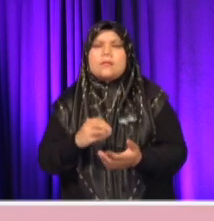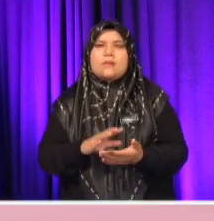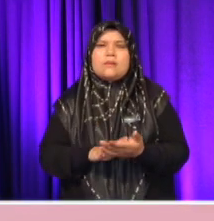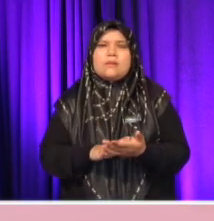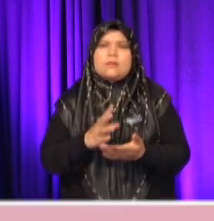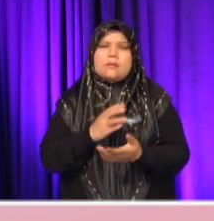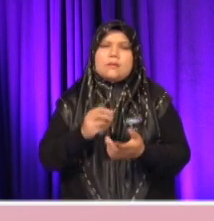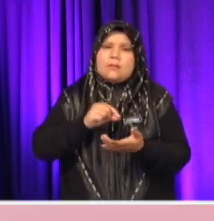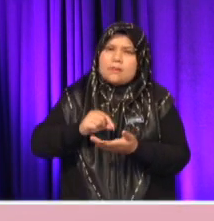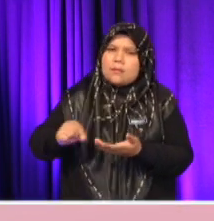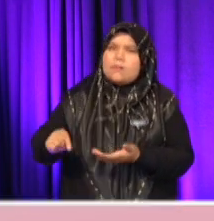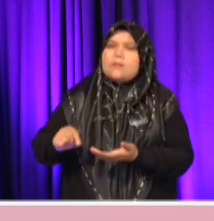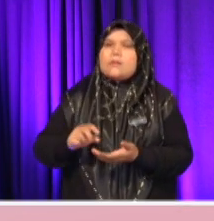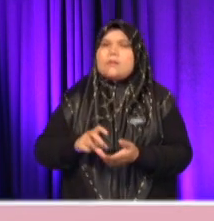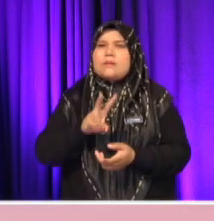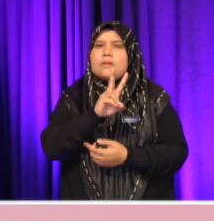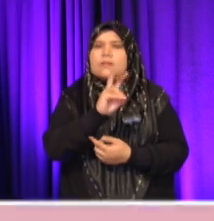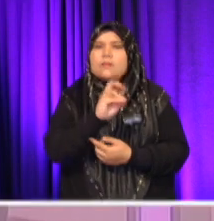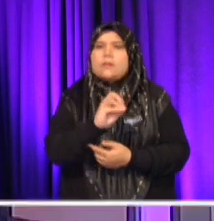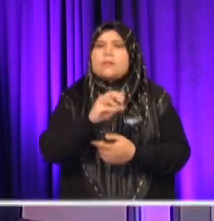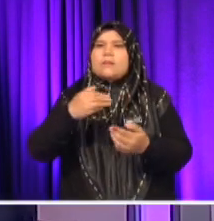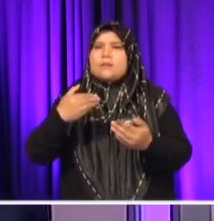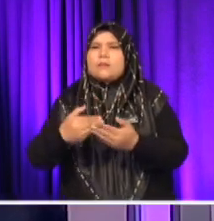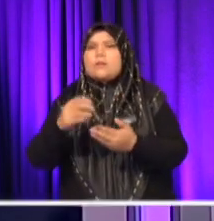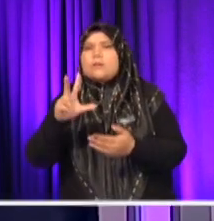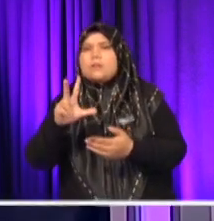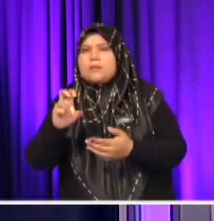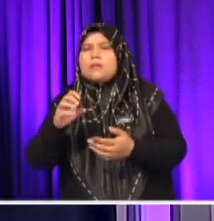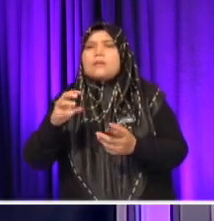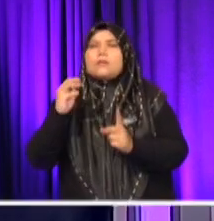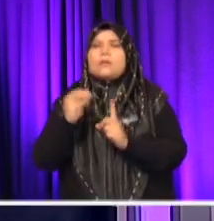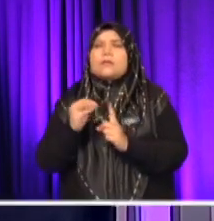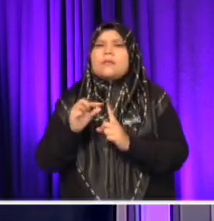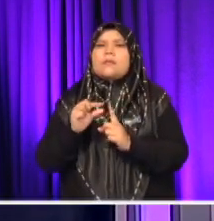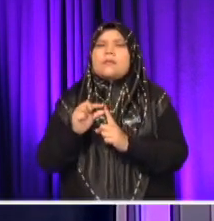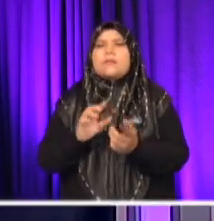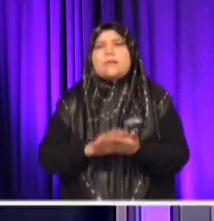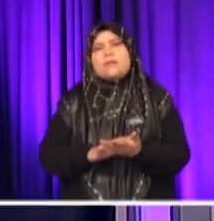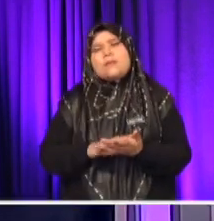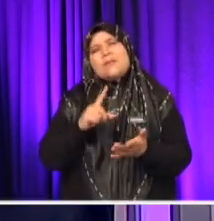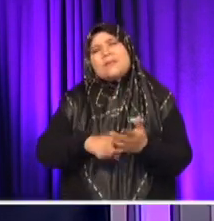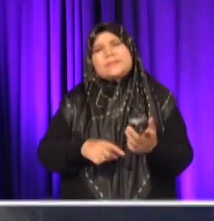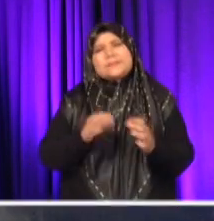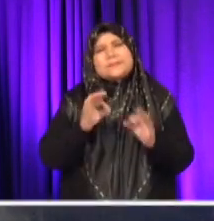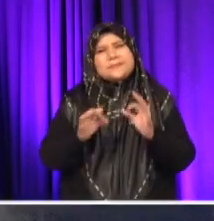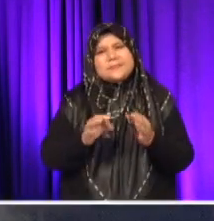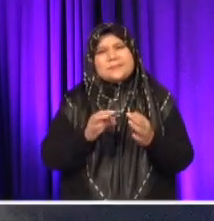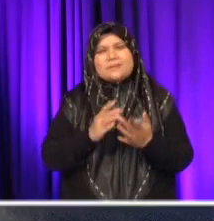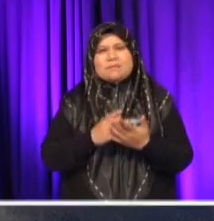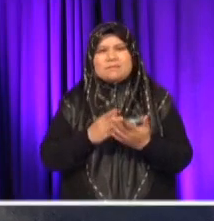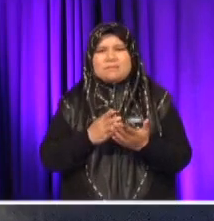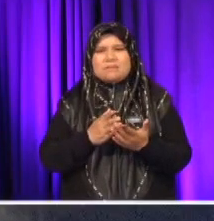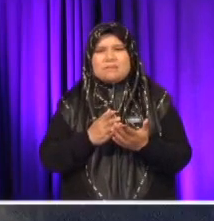have to write it between 30 and 50 words. 30 and 50 words. Yeah. All and right. what happens if someone